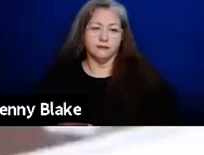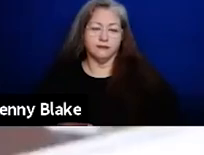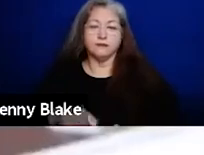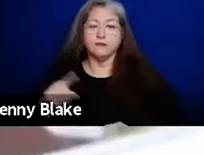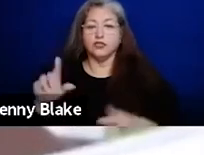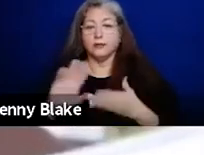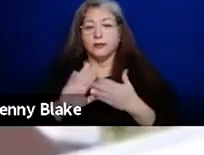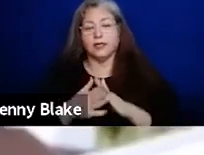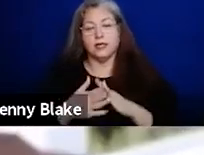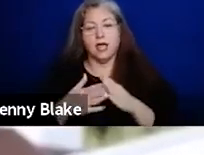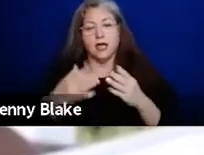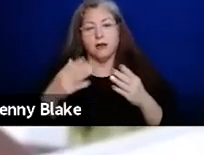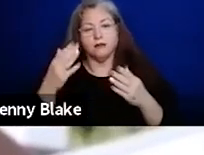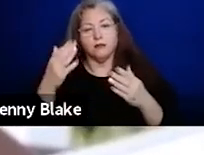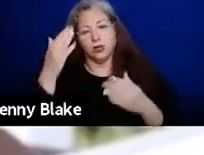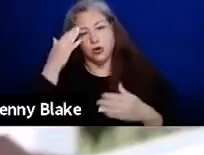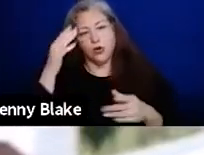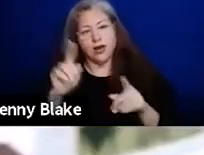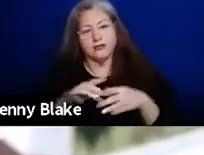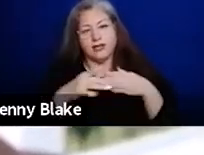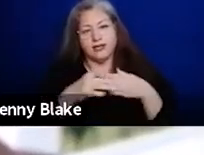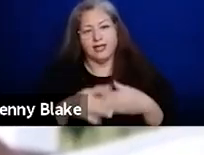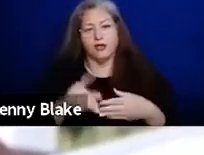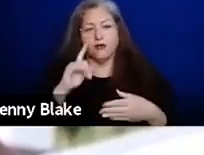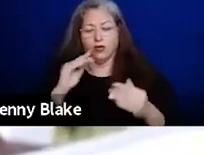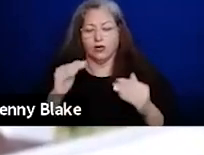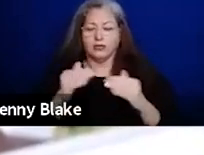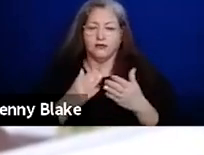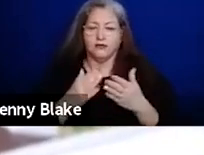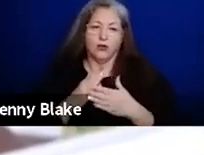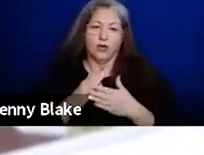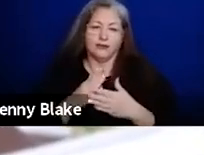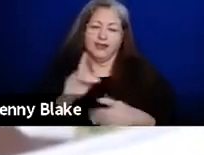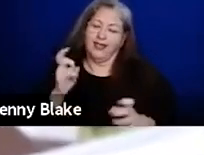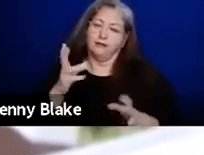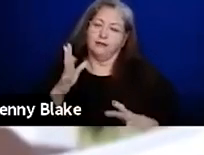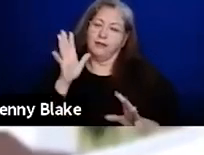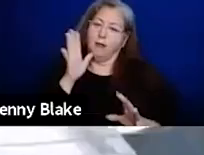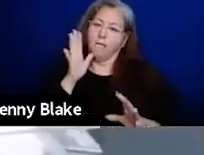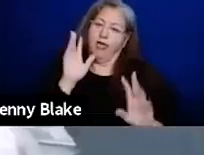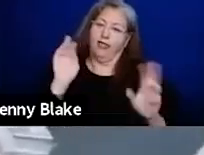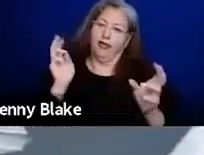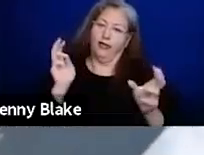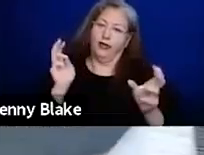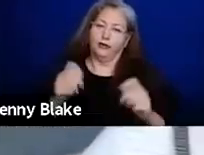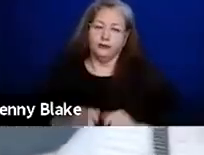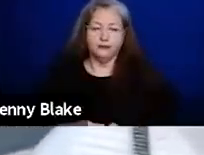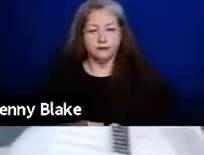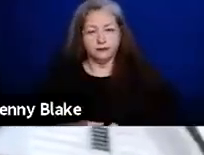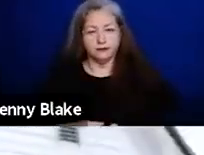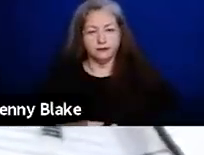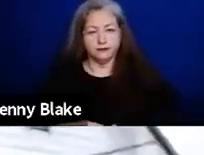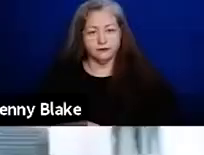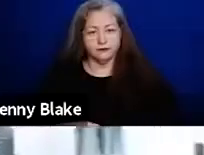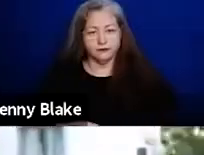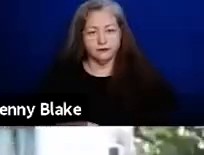Became known through our community as the leader of our civil rights movement, the mother, if you will.